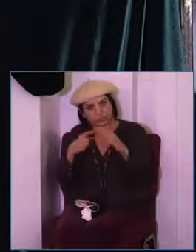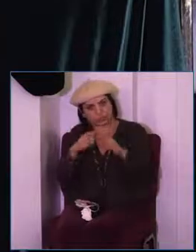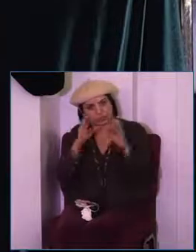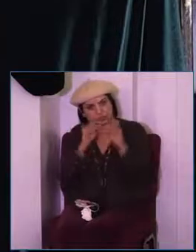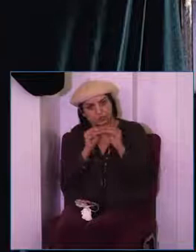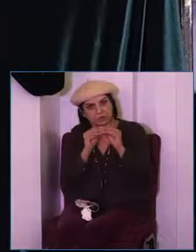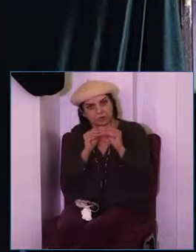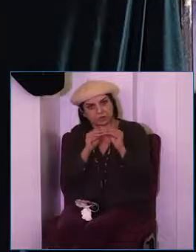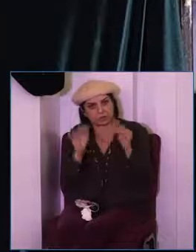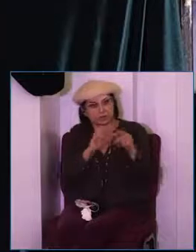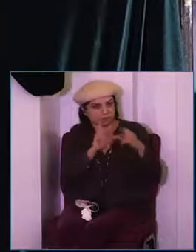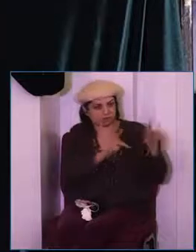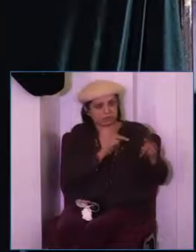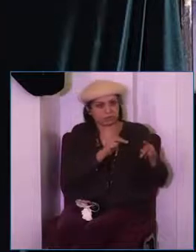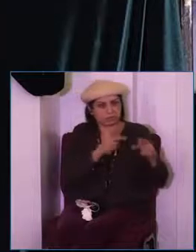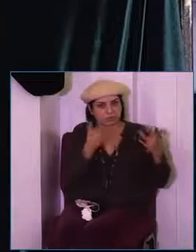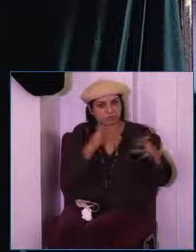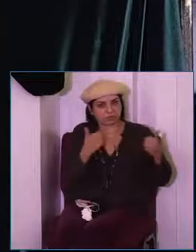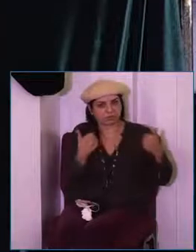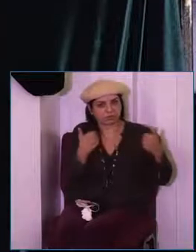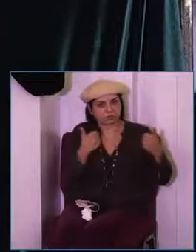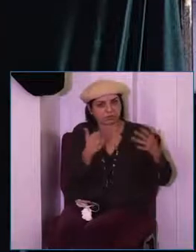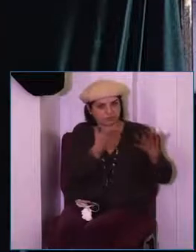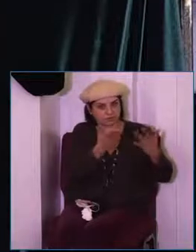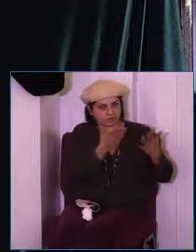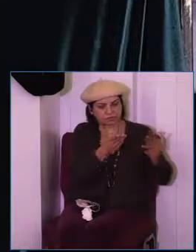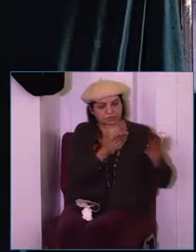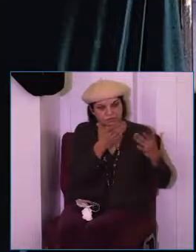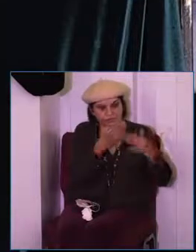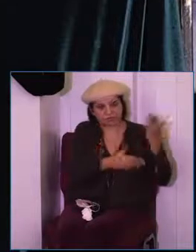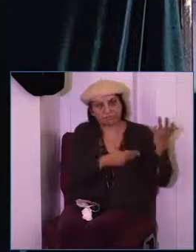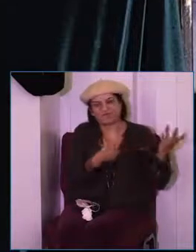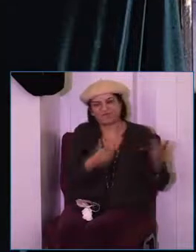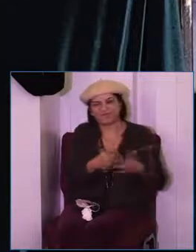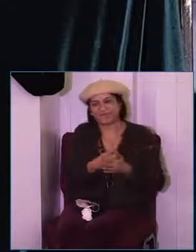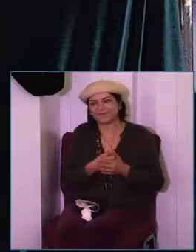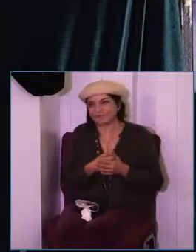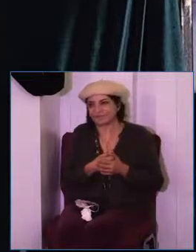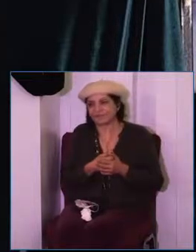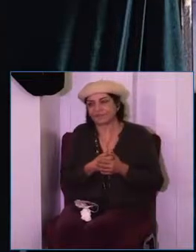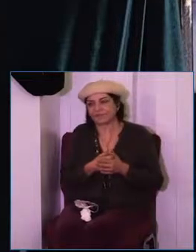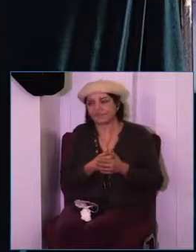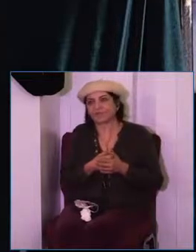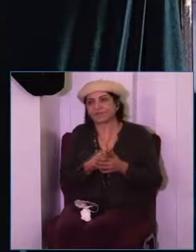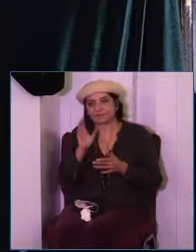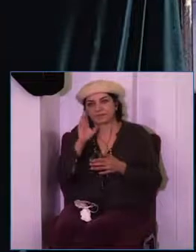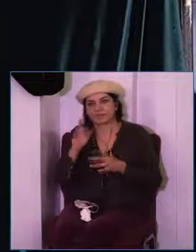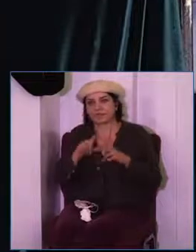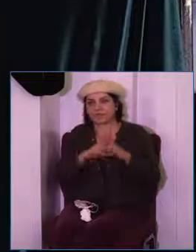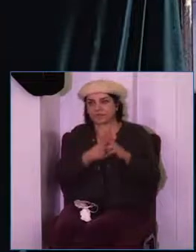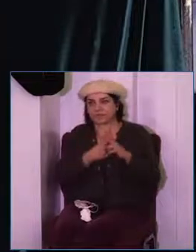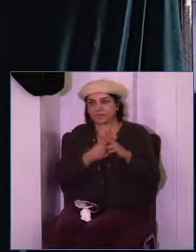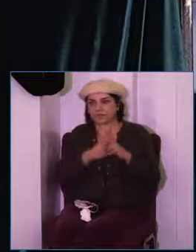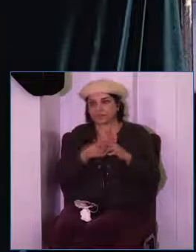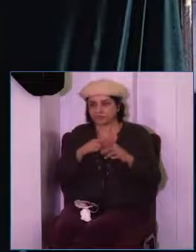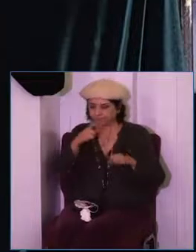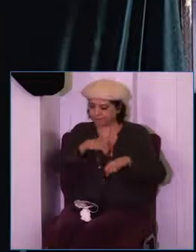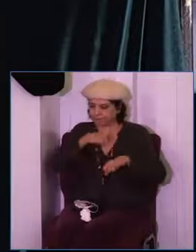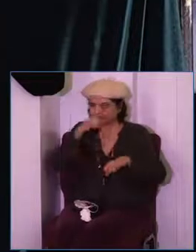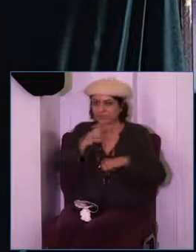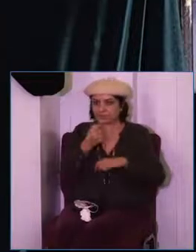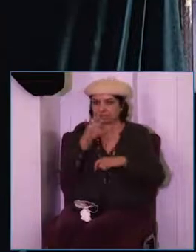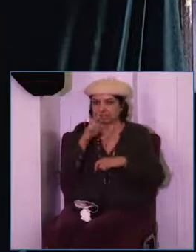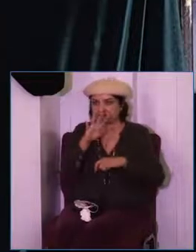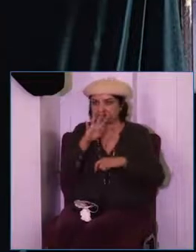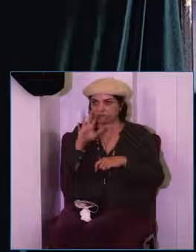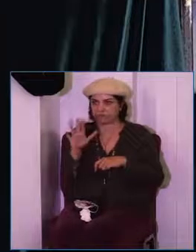had service. So just a few little reminders, and we'll start the meeting promptly at 11:45.